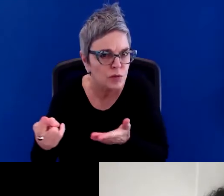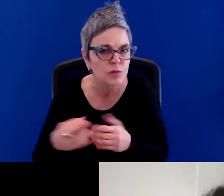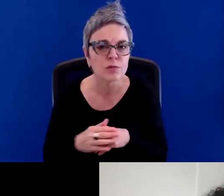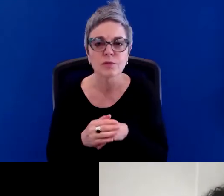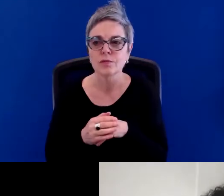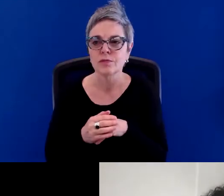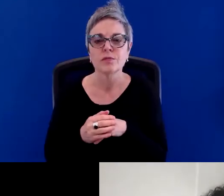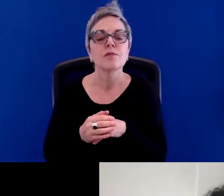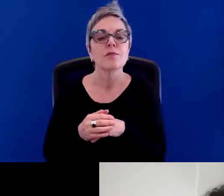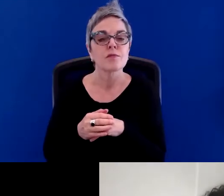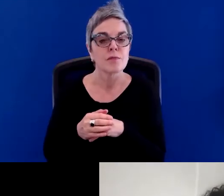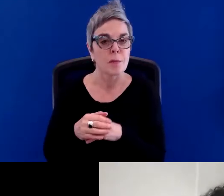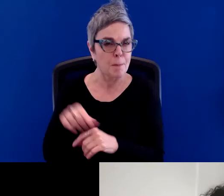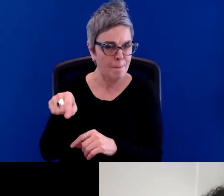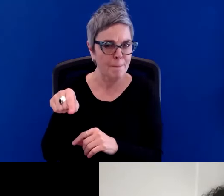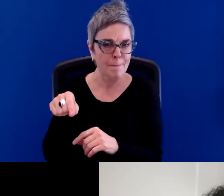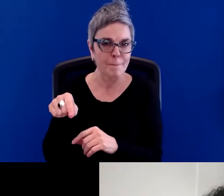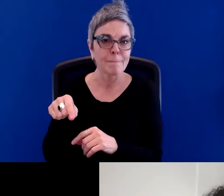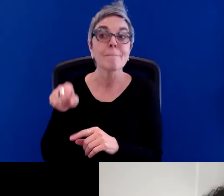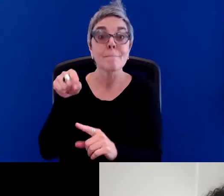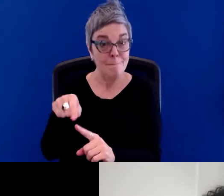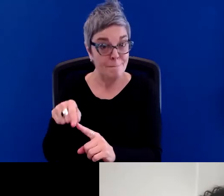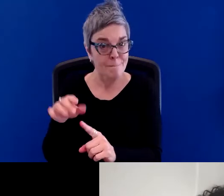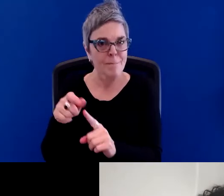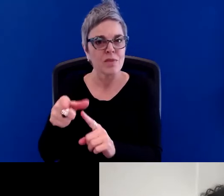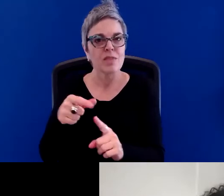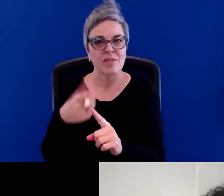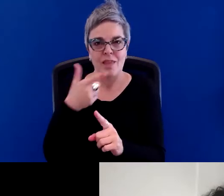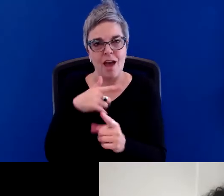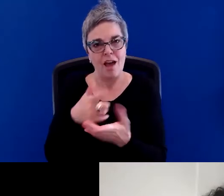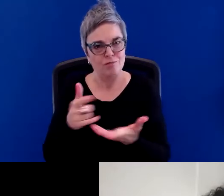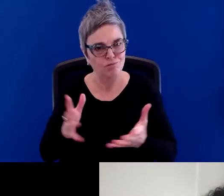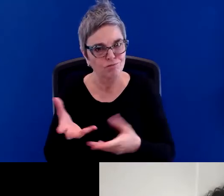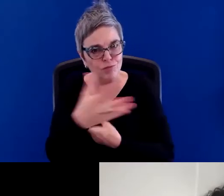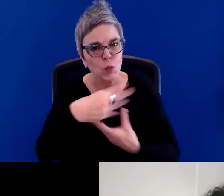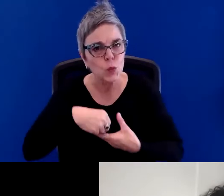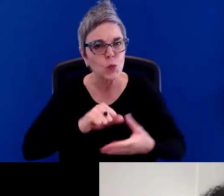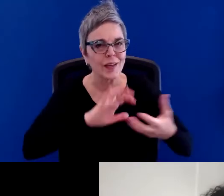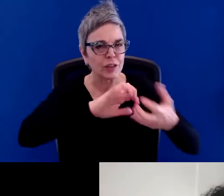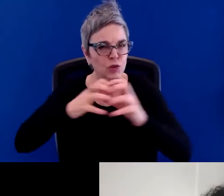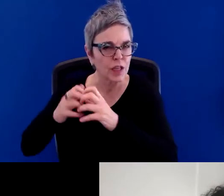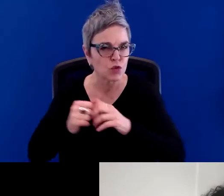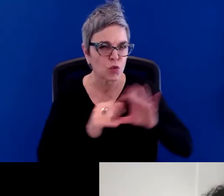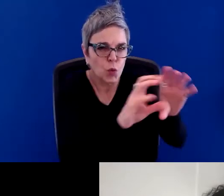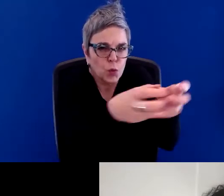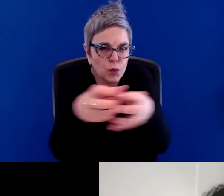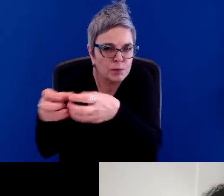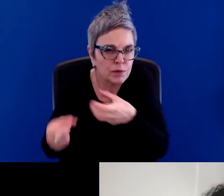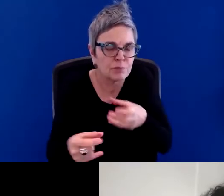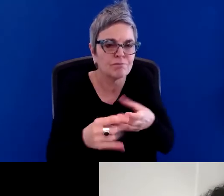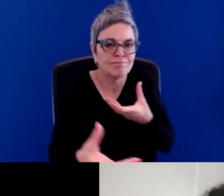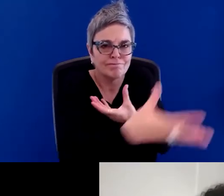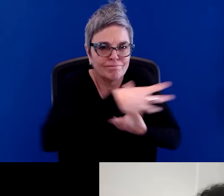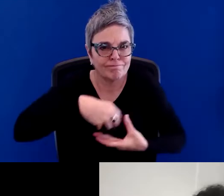and practices intersectional activist efforts in ways that the other hashtags did